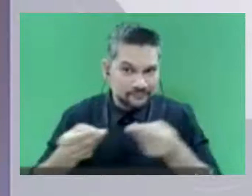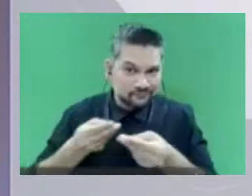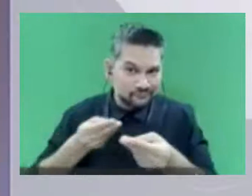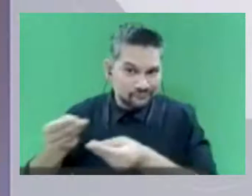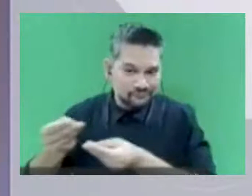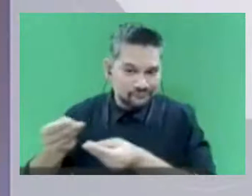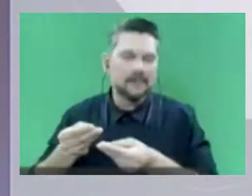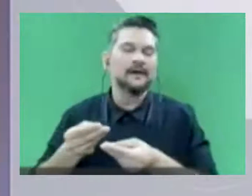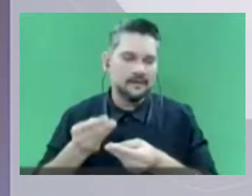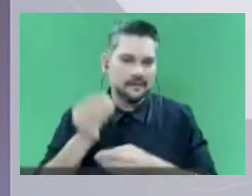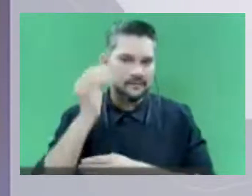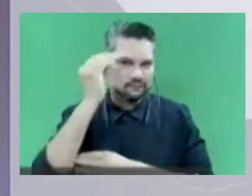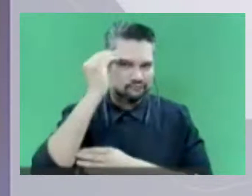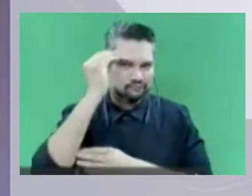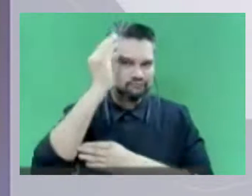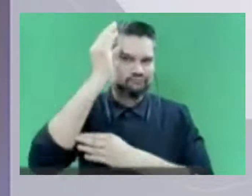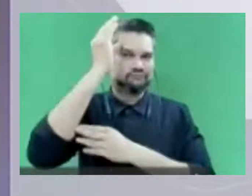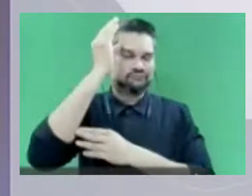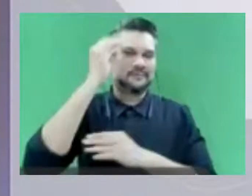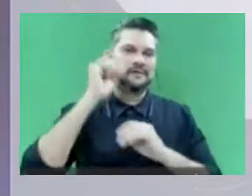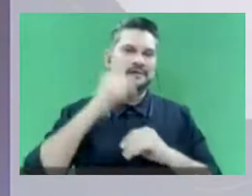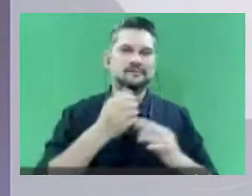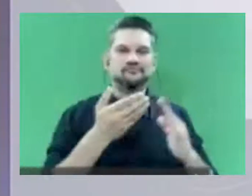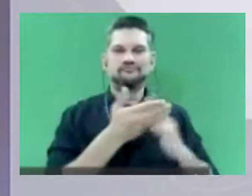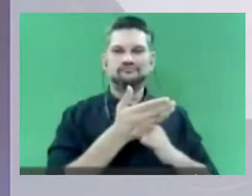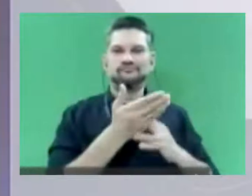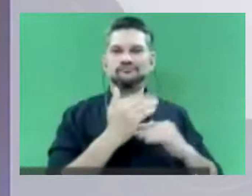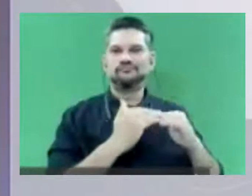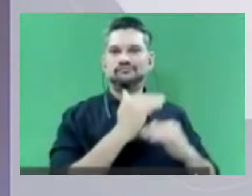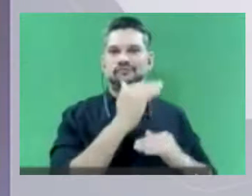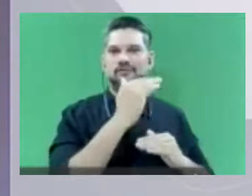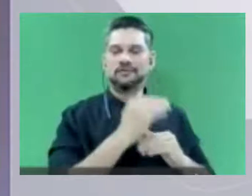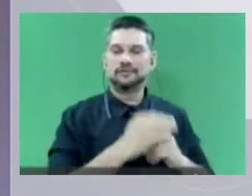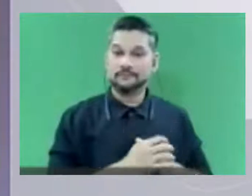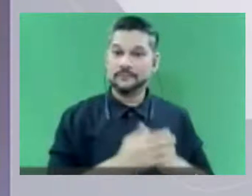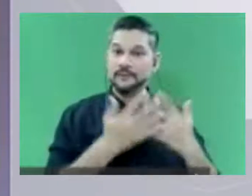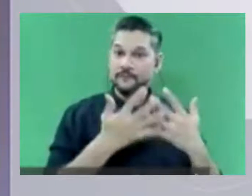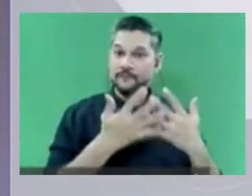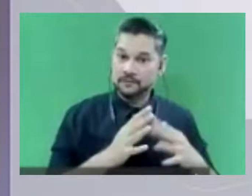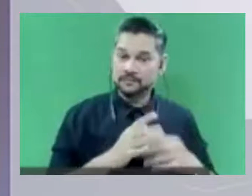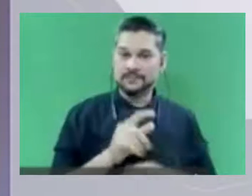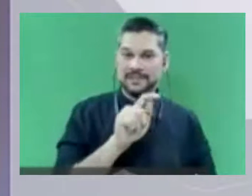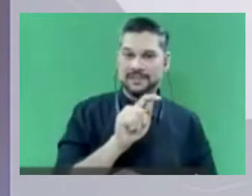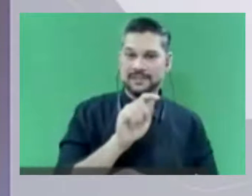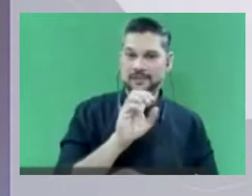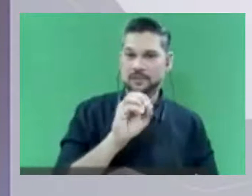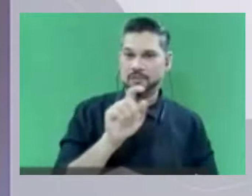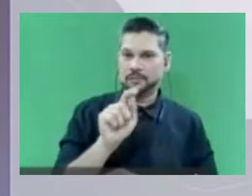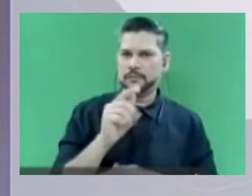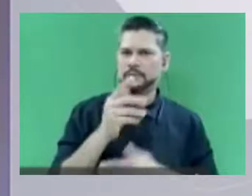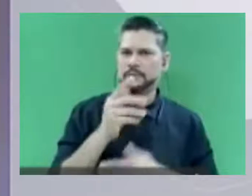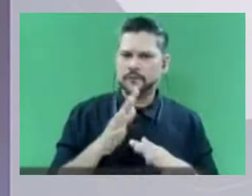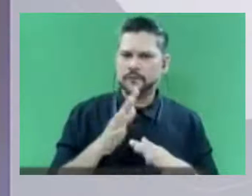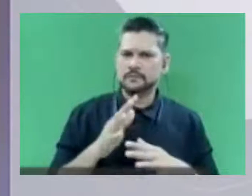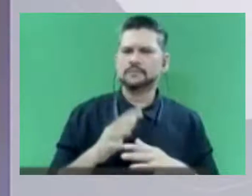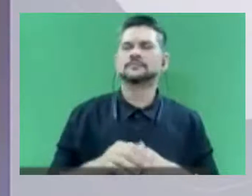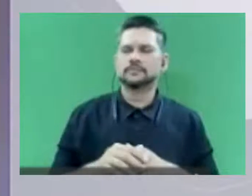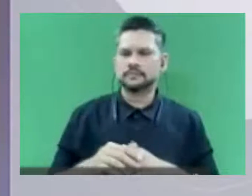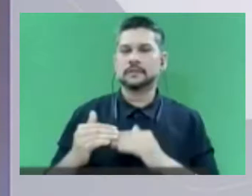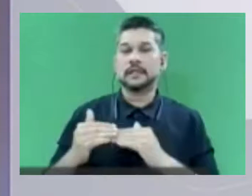given. Then training of trainers, then it goes to the national level in the very grassroots